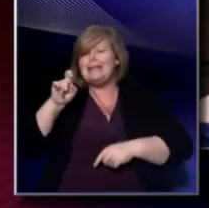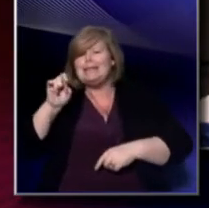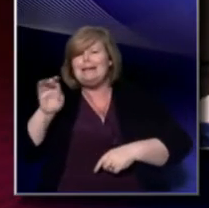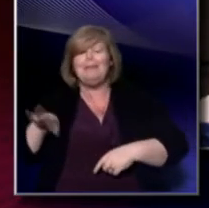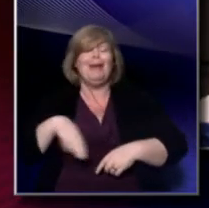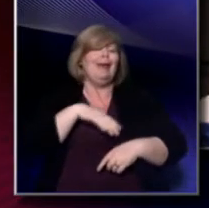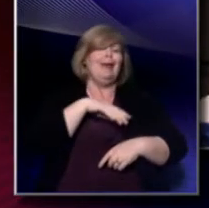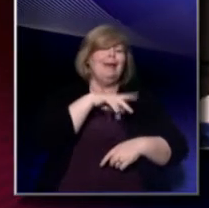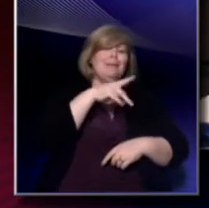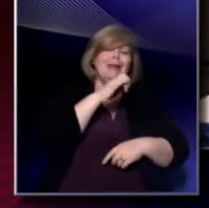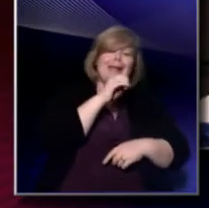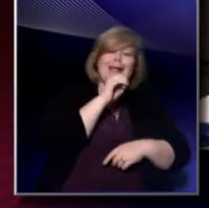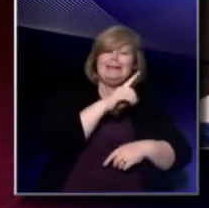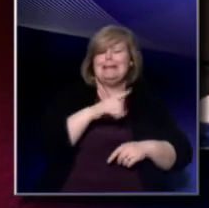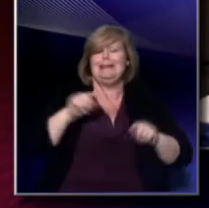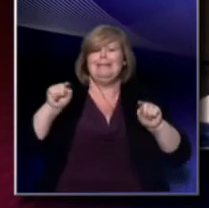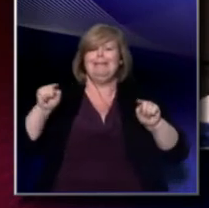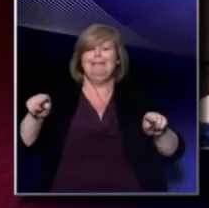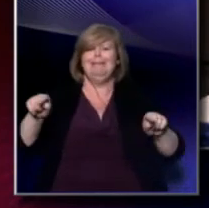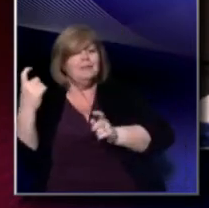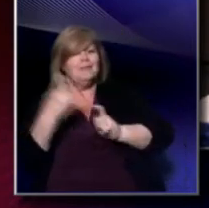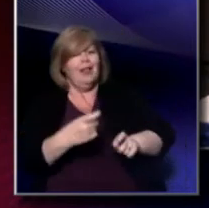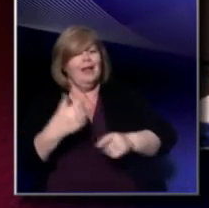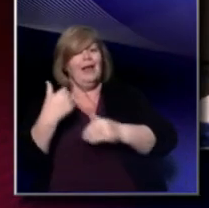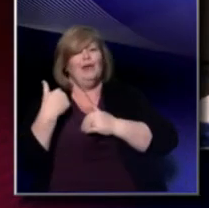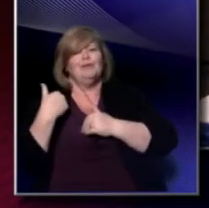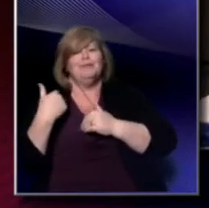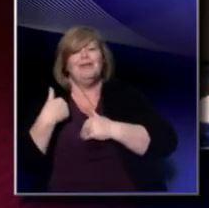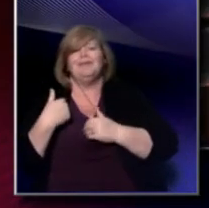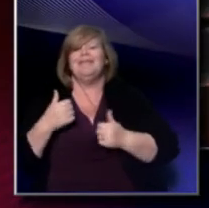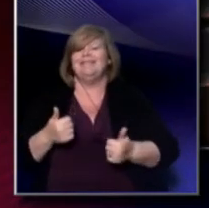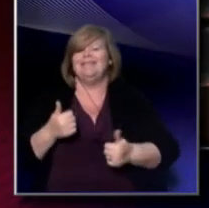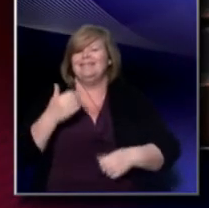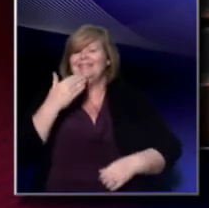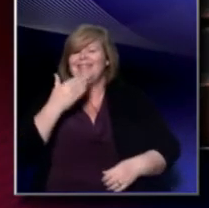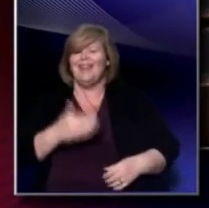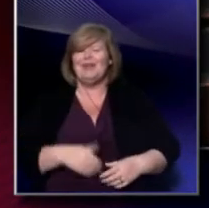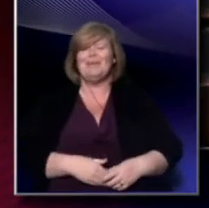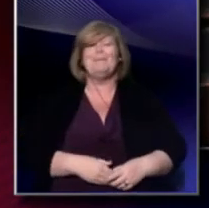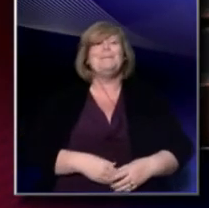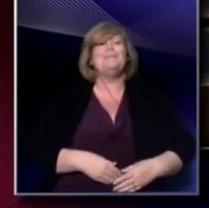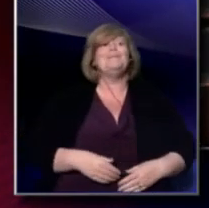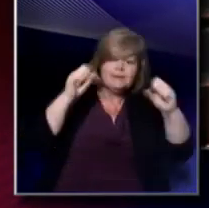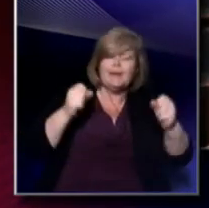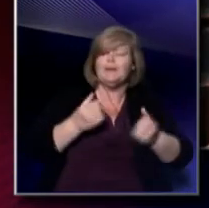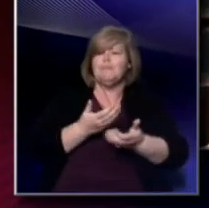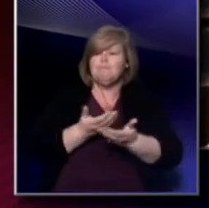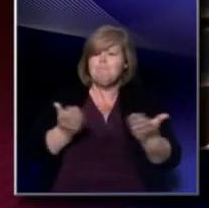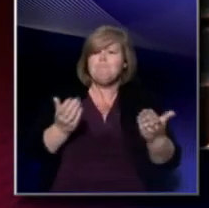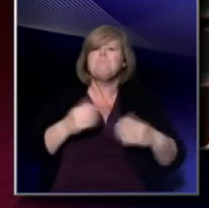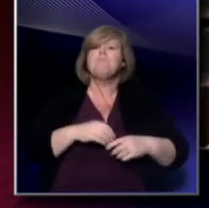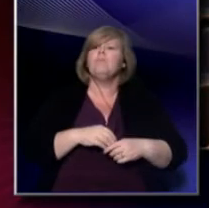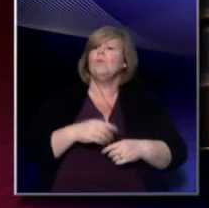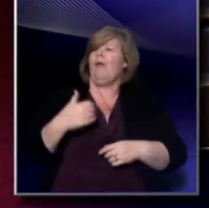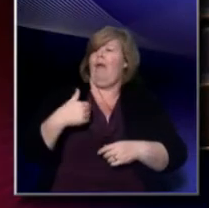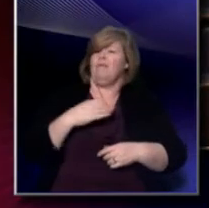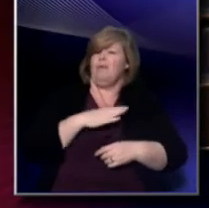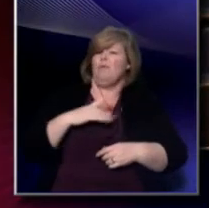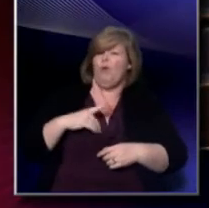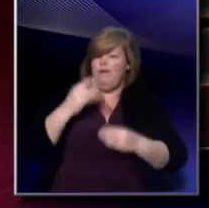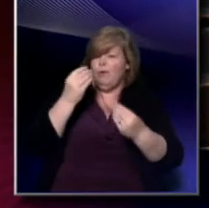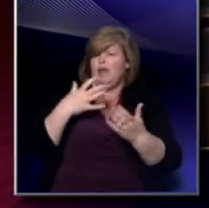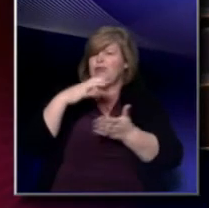at this time to our PL, two of our PL. Well, good evening, members of the board. Board documents. We